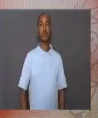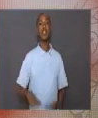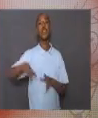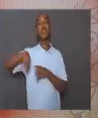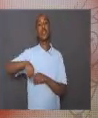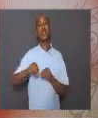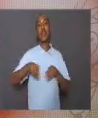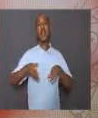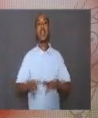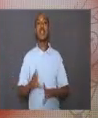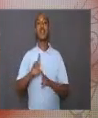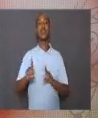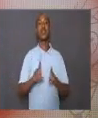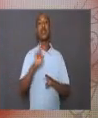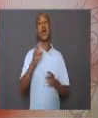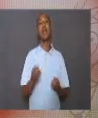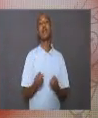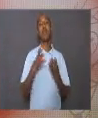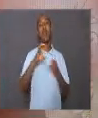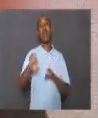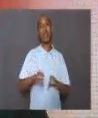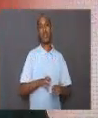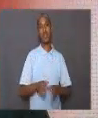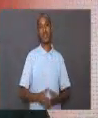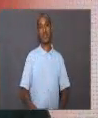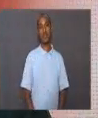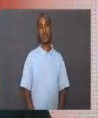Students, let us do one more activity.